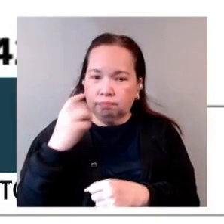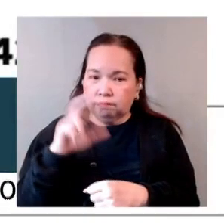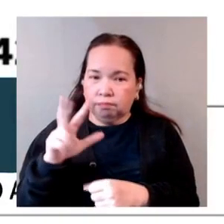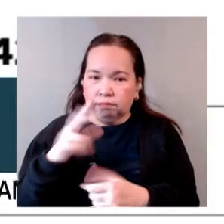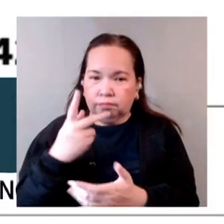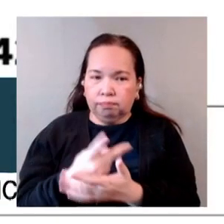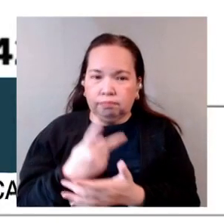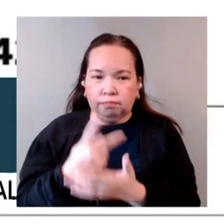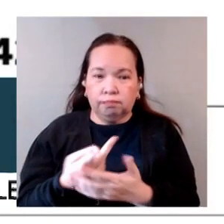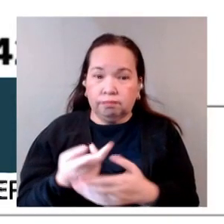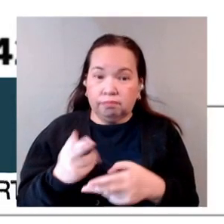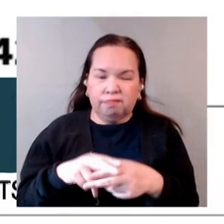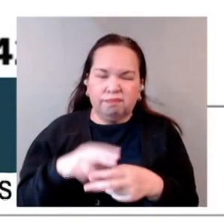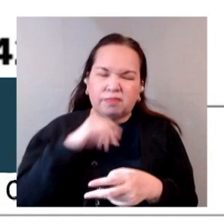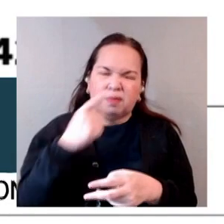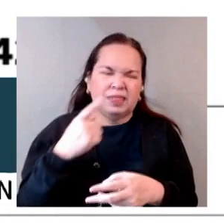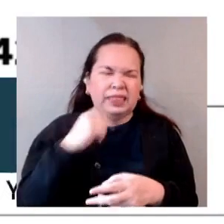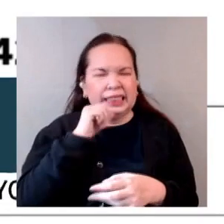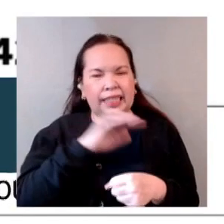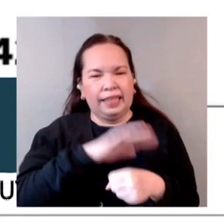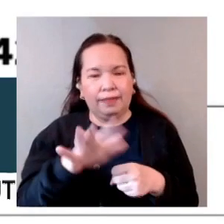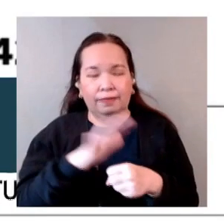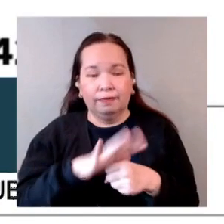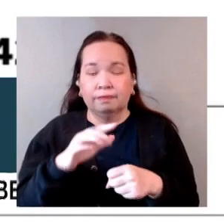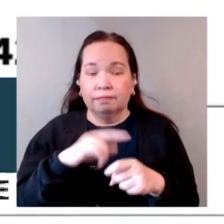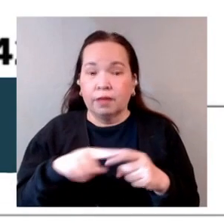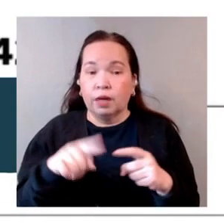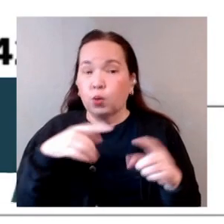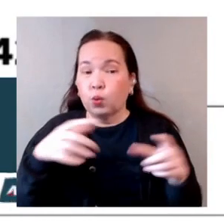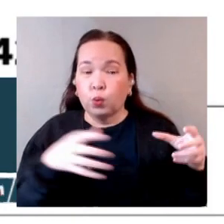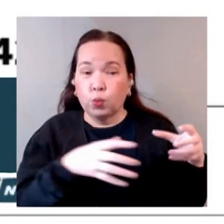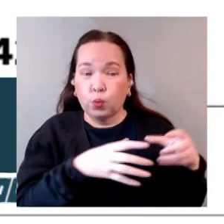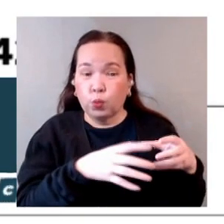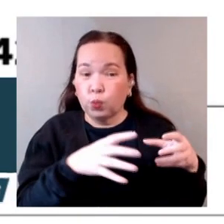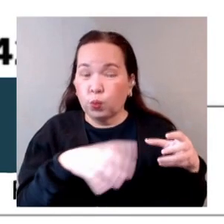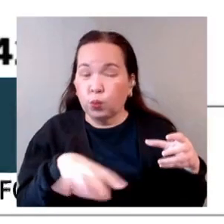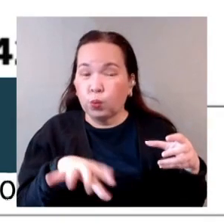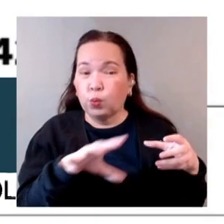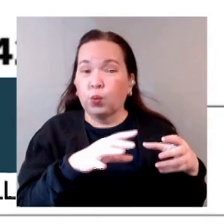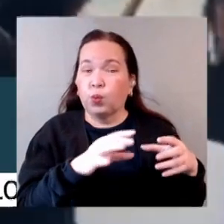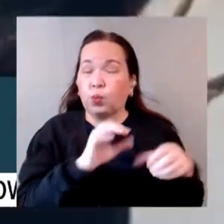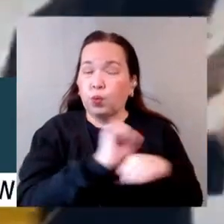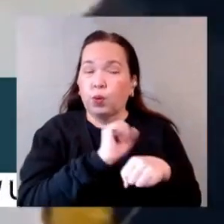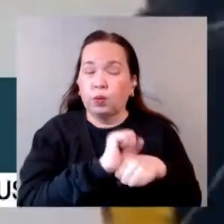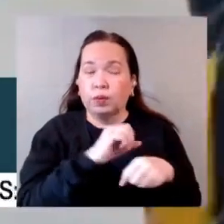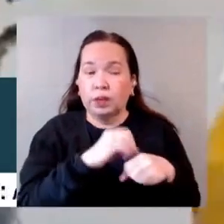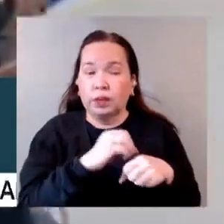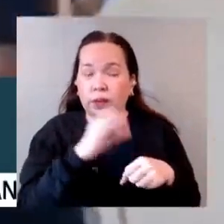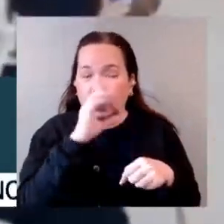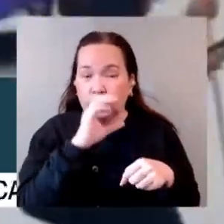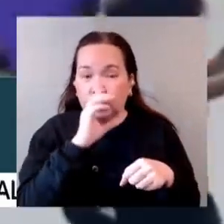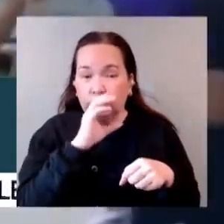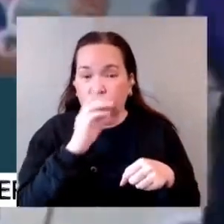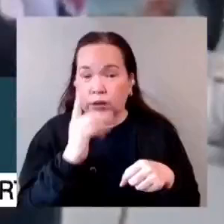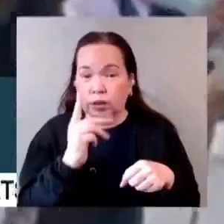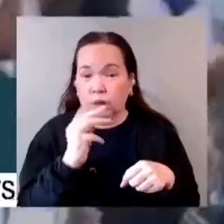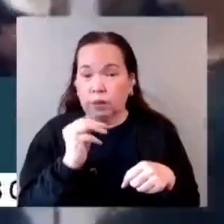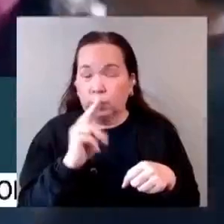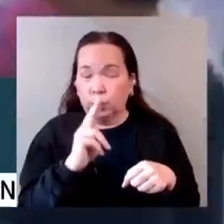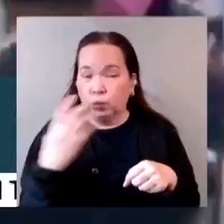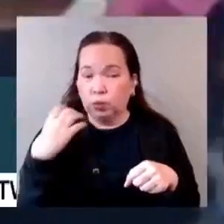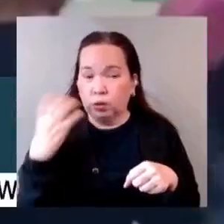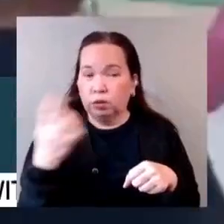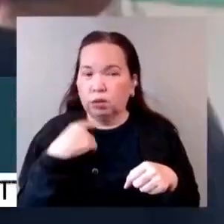enough. For instance, the Alianza ng mga Mamumuo sa Sugbo, KMU, Chairperson Jaime Paglinawan said that the